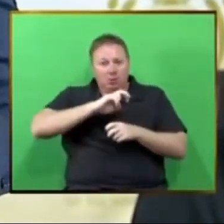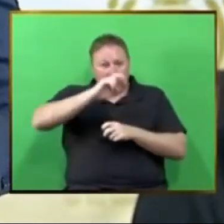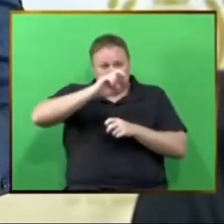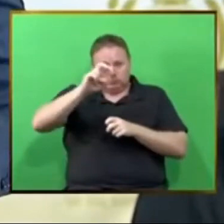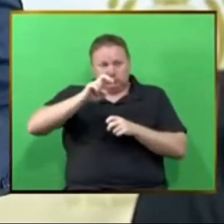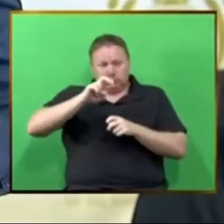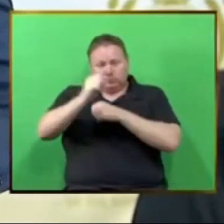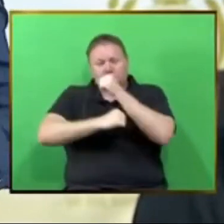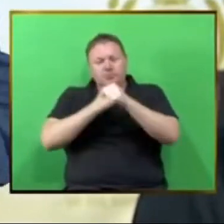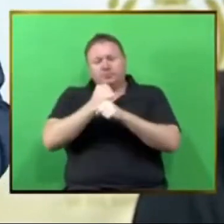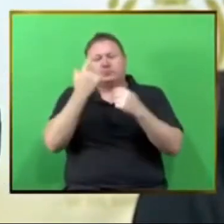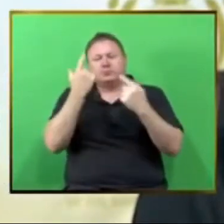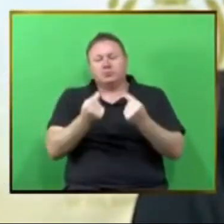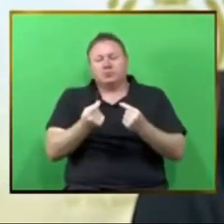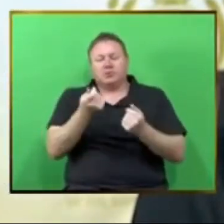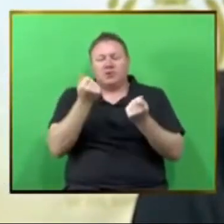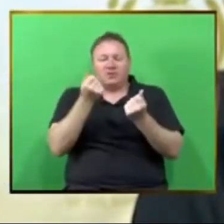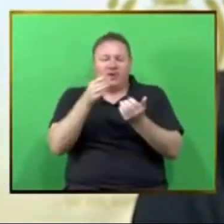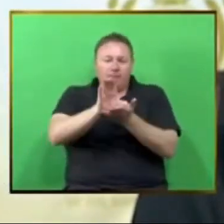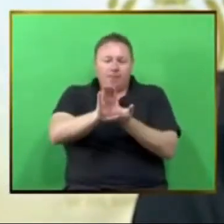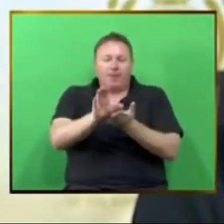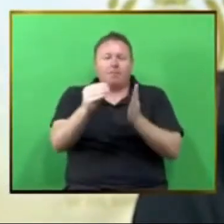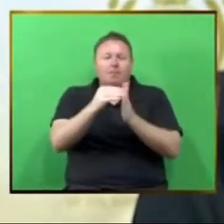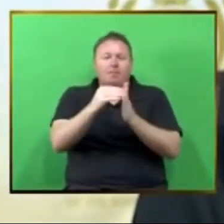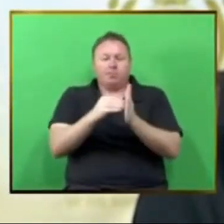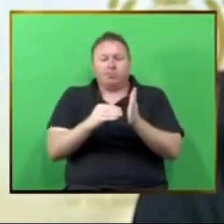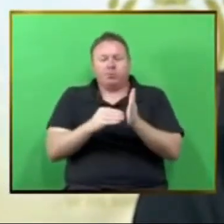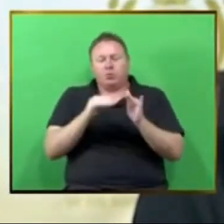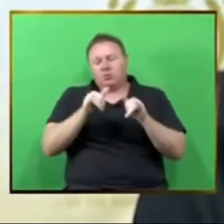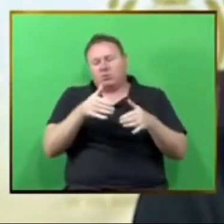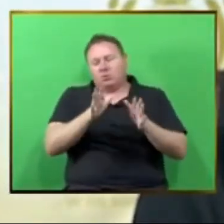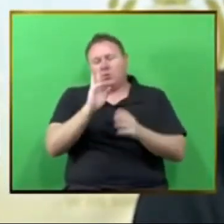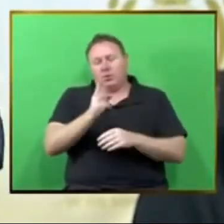the year, and funding will be allocated as such.